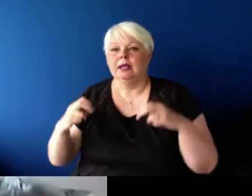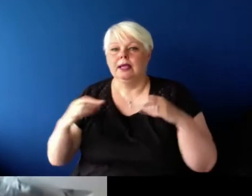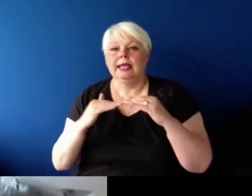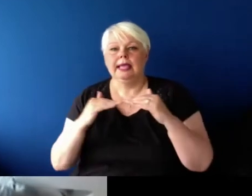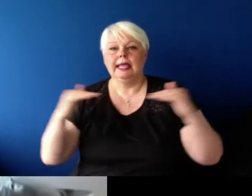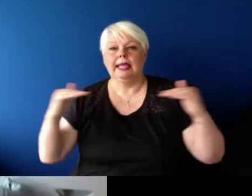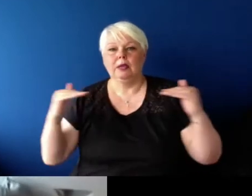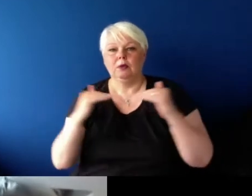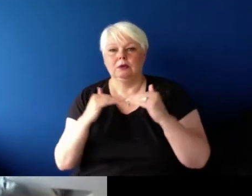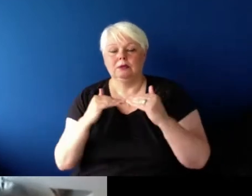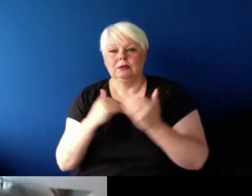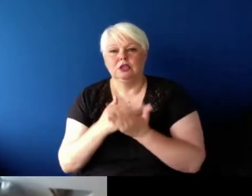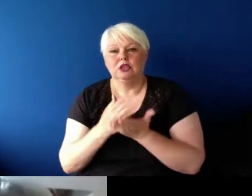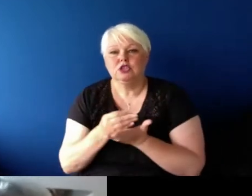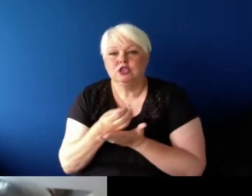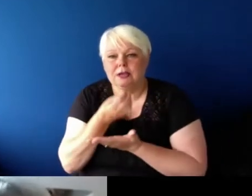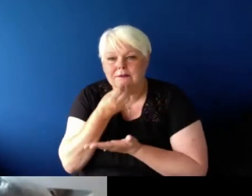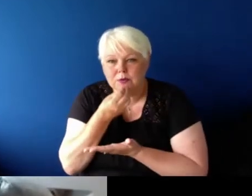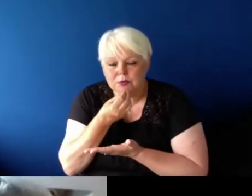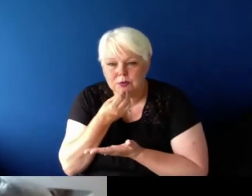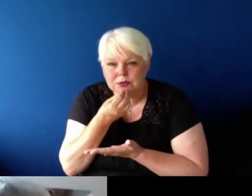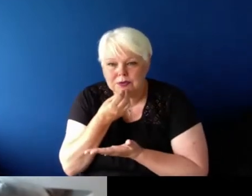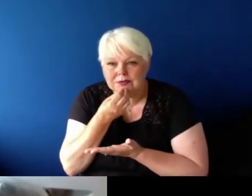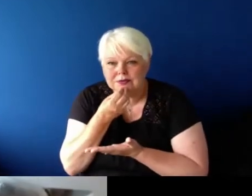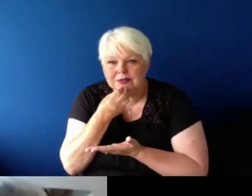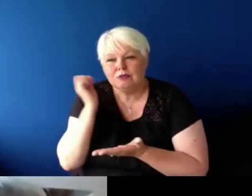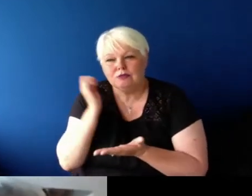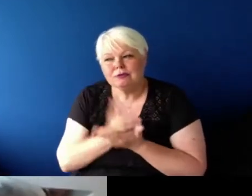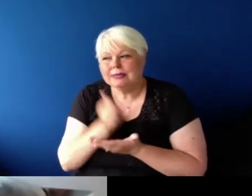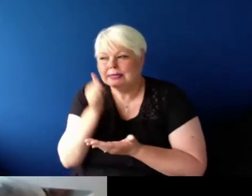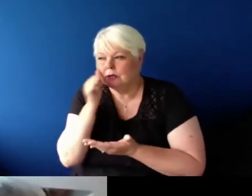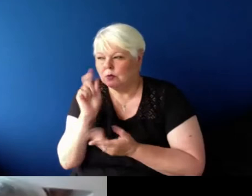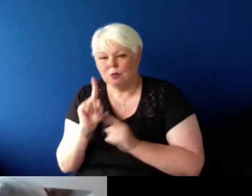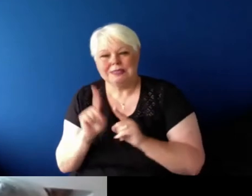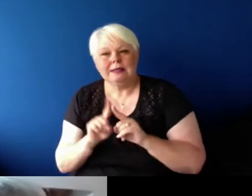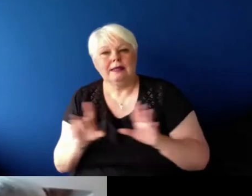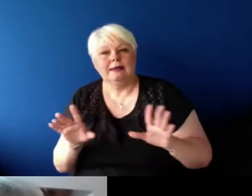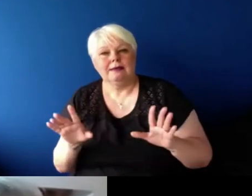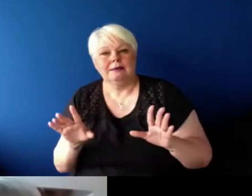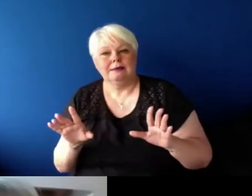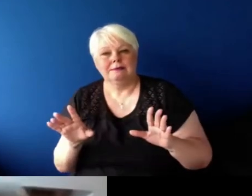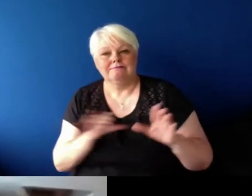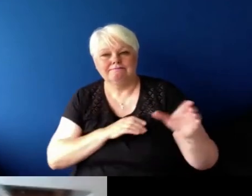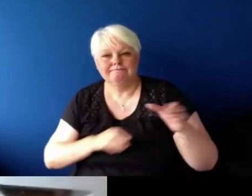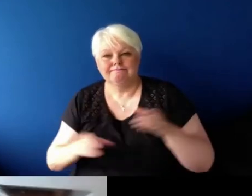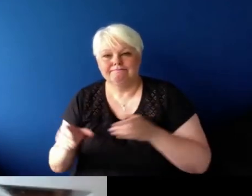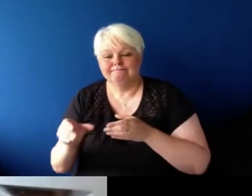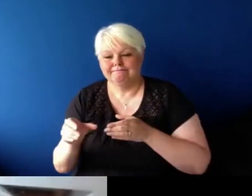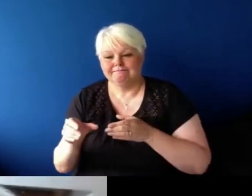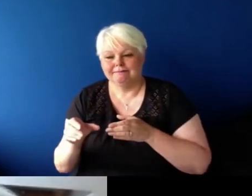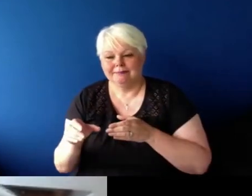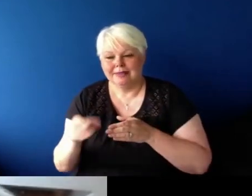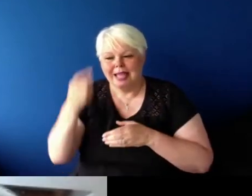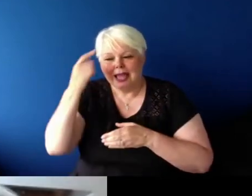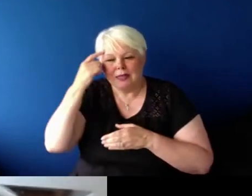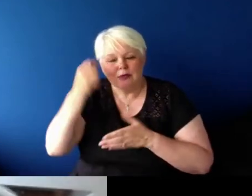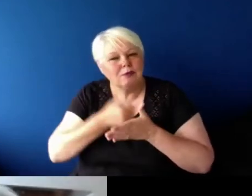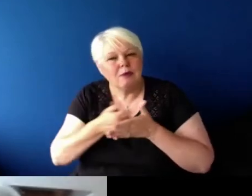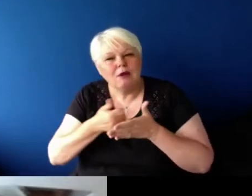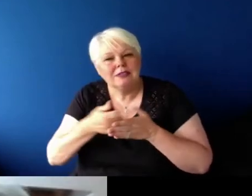and share food and really know what it is like to be there. And I thought of them often this